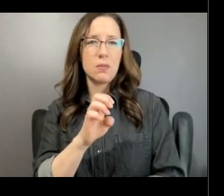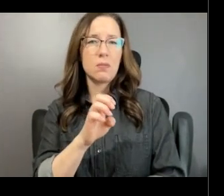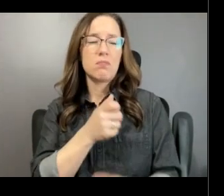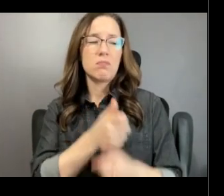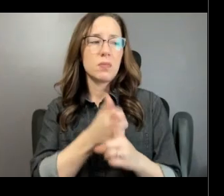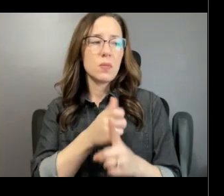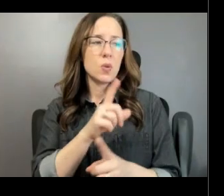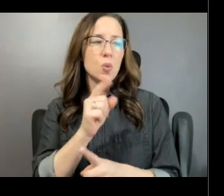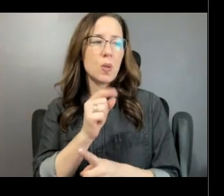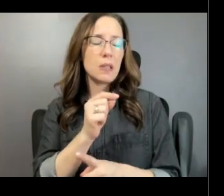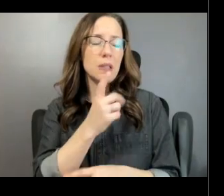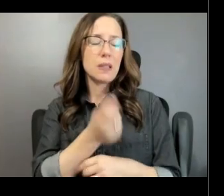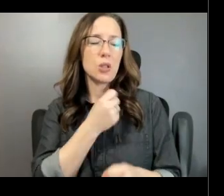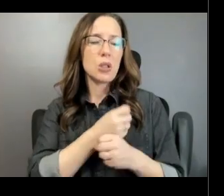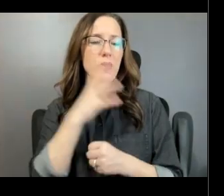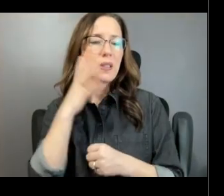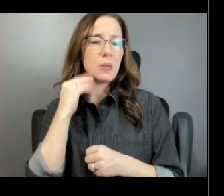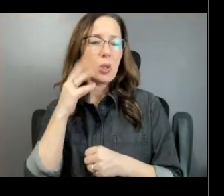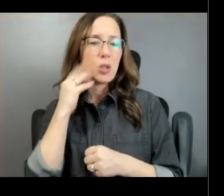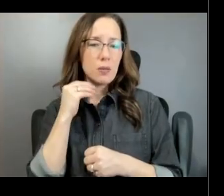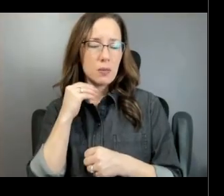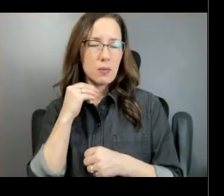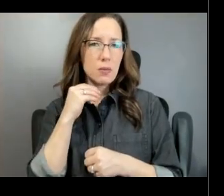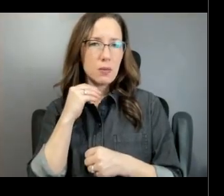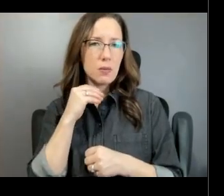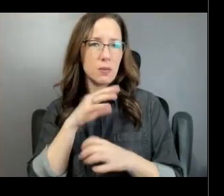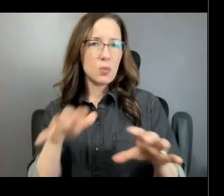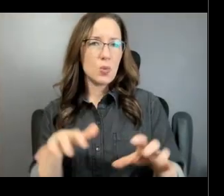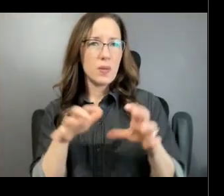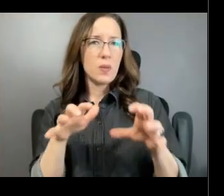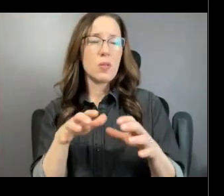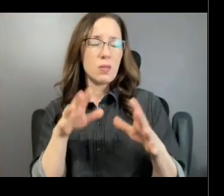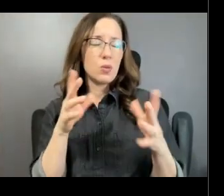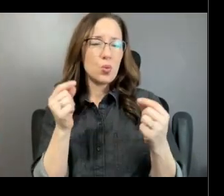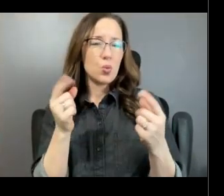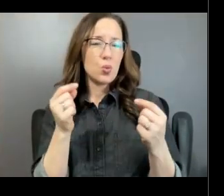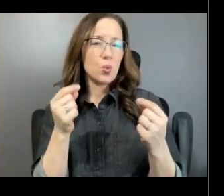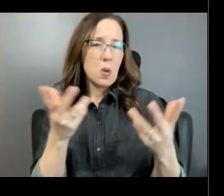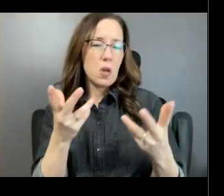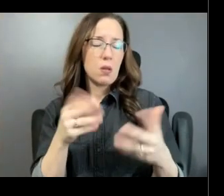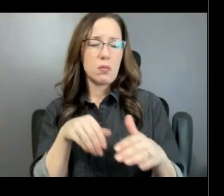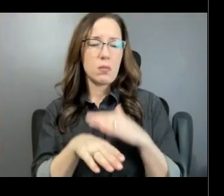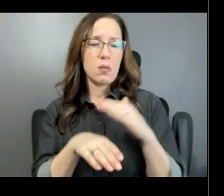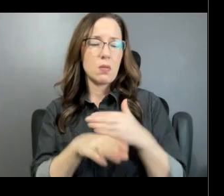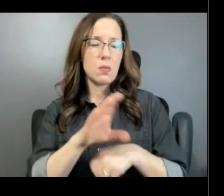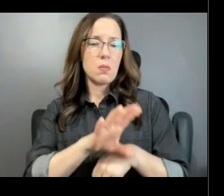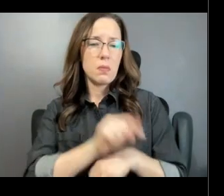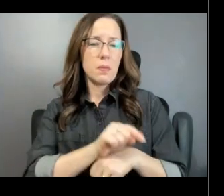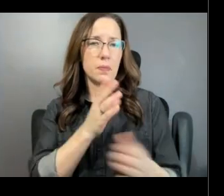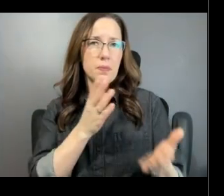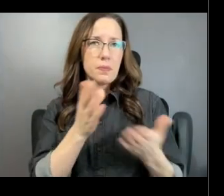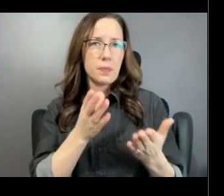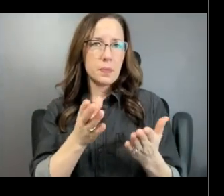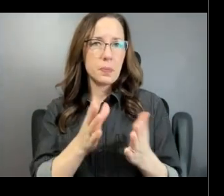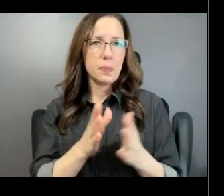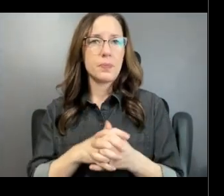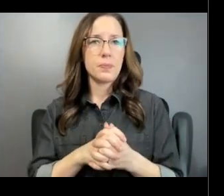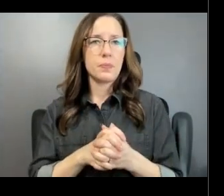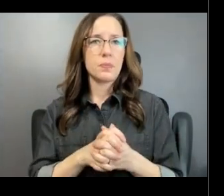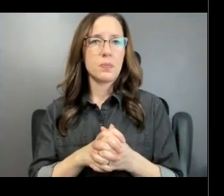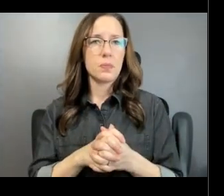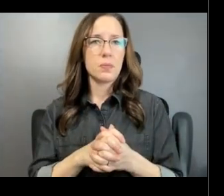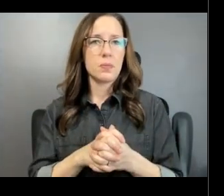years of experience performing accessibility consulting services,